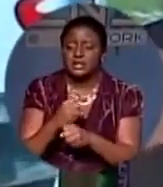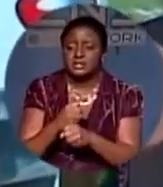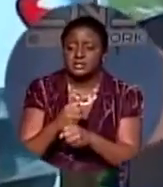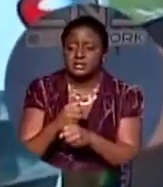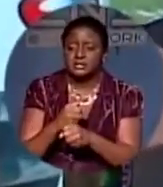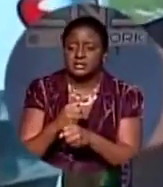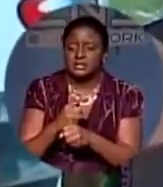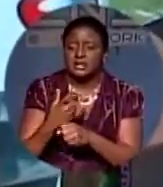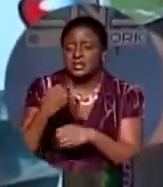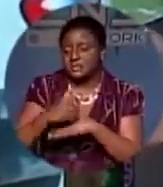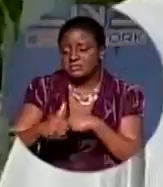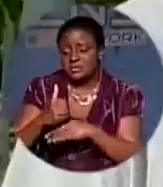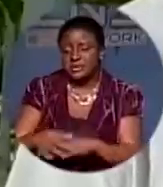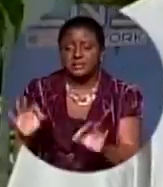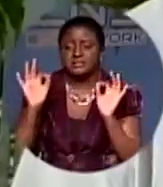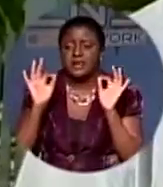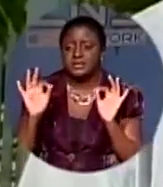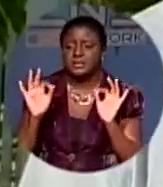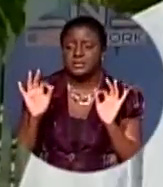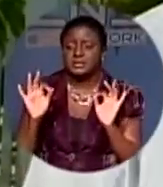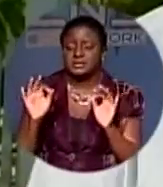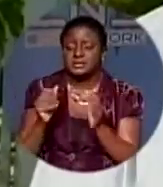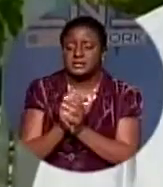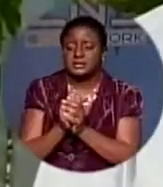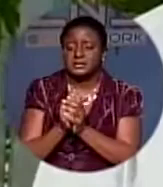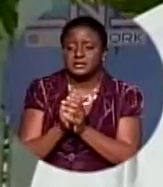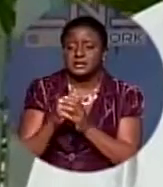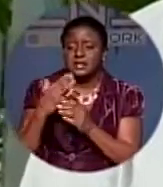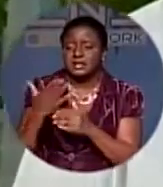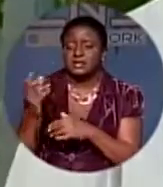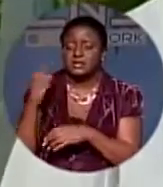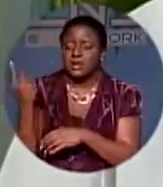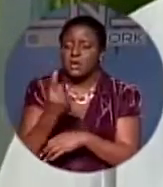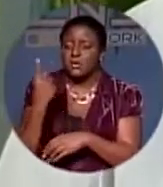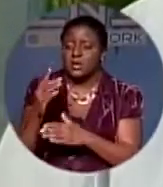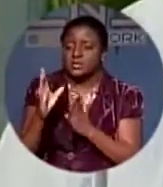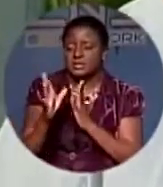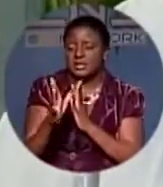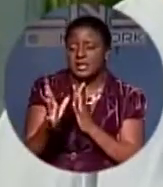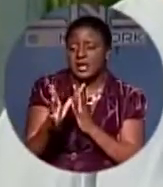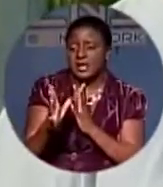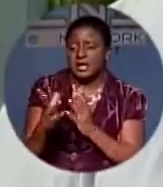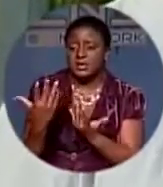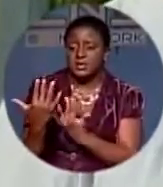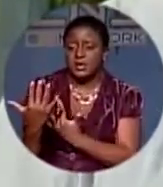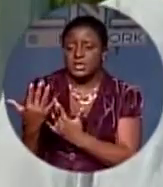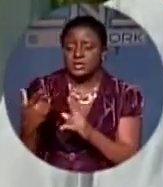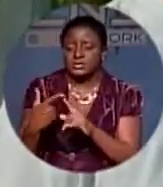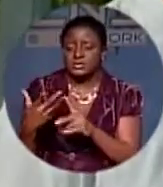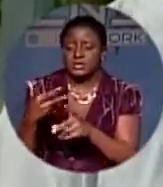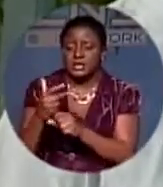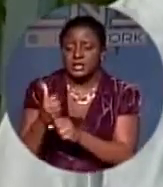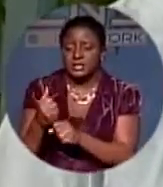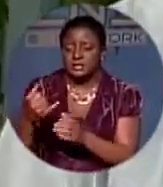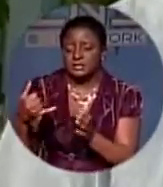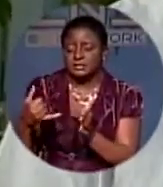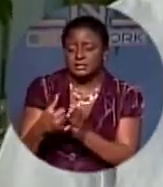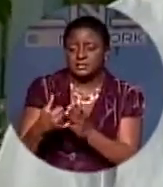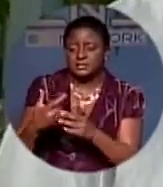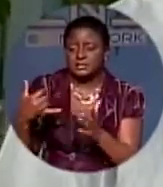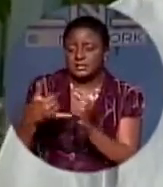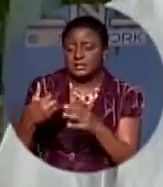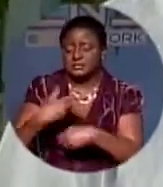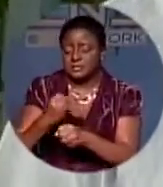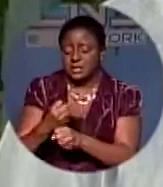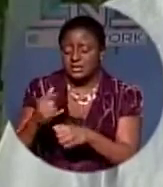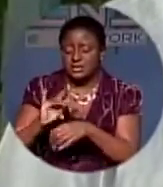And their breads are fabulous. It's a big hit. There always seems to be a line waiting to get it. It's made early in the morning and it goes